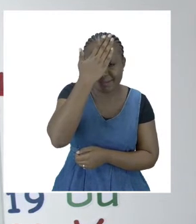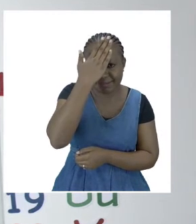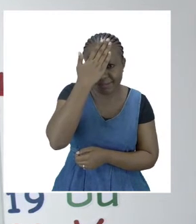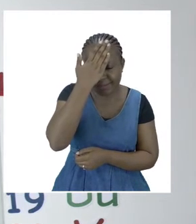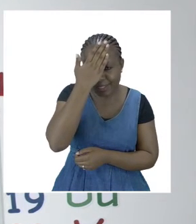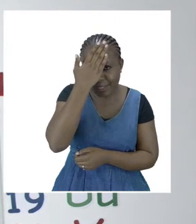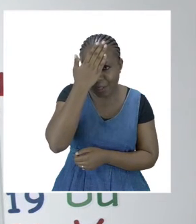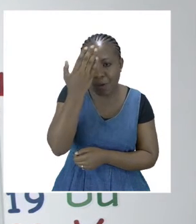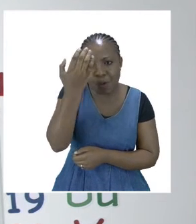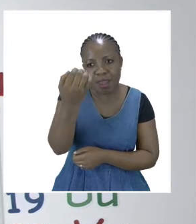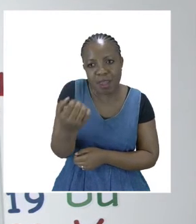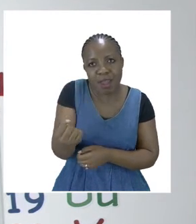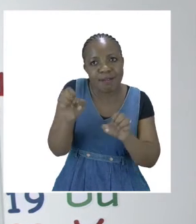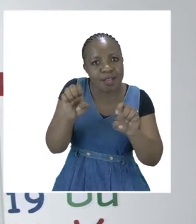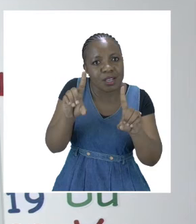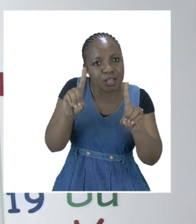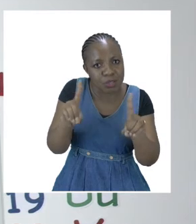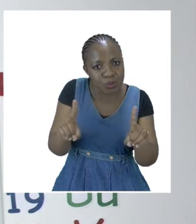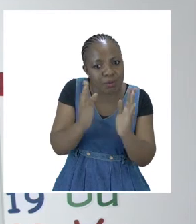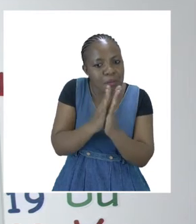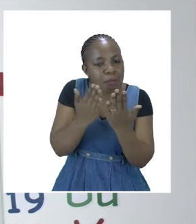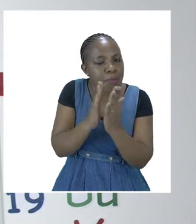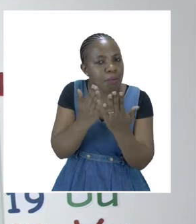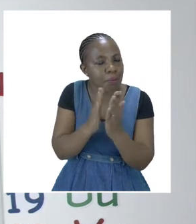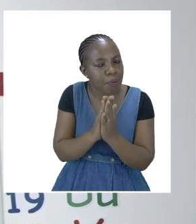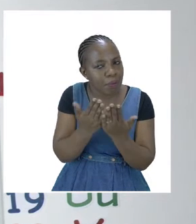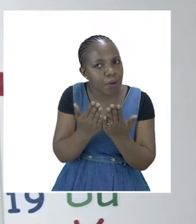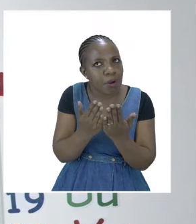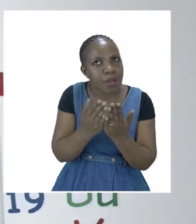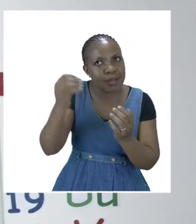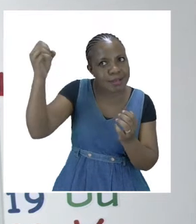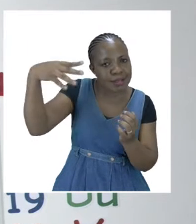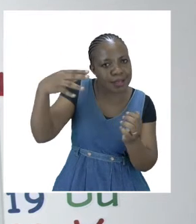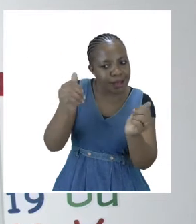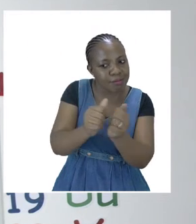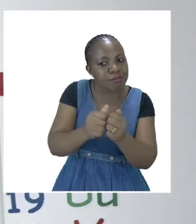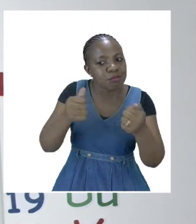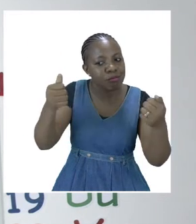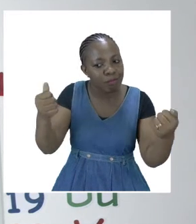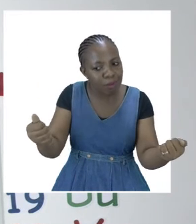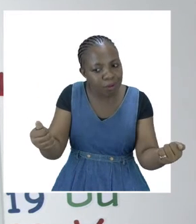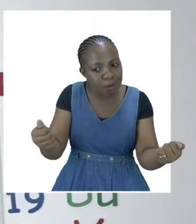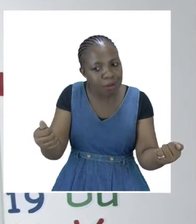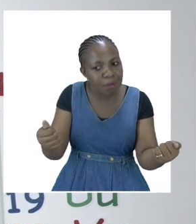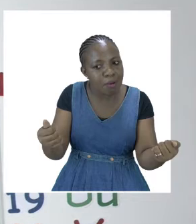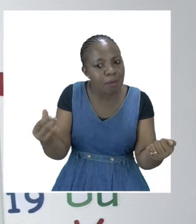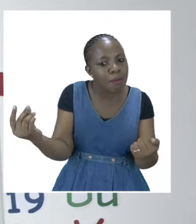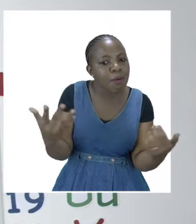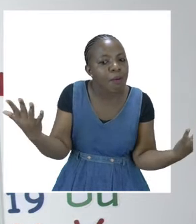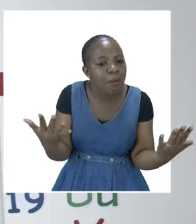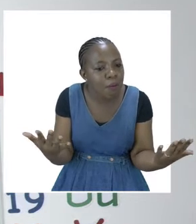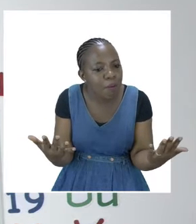booklet in our daily newspaper, street sales, or at your school every Monday